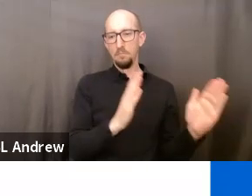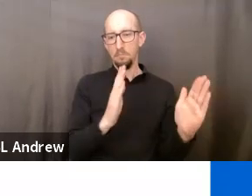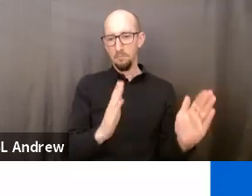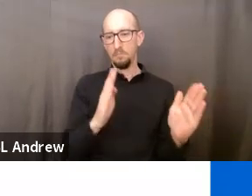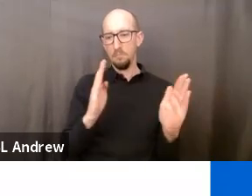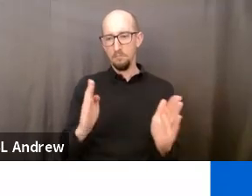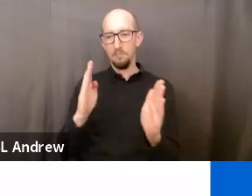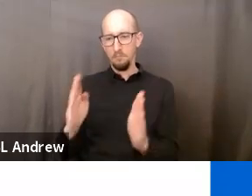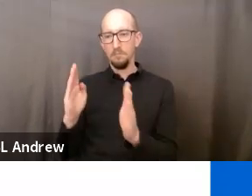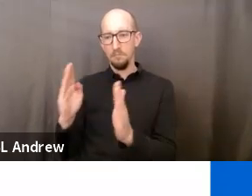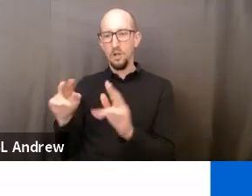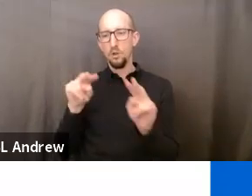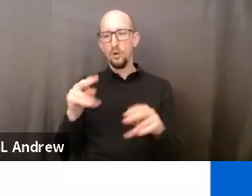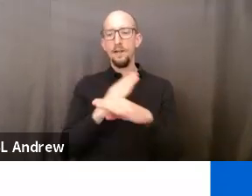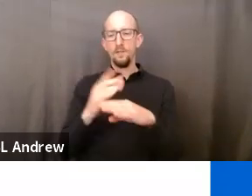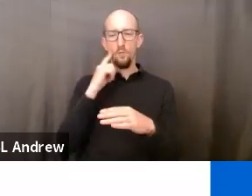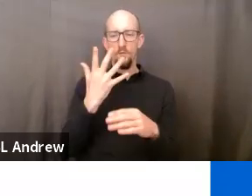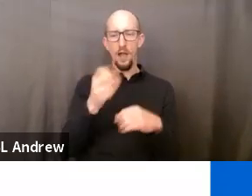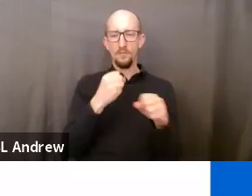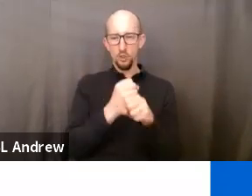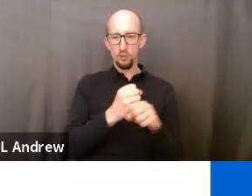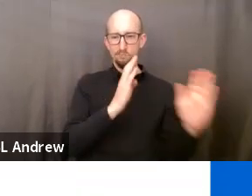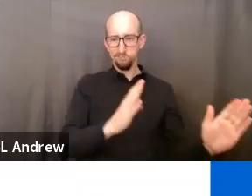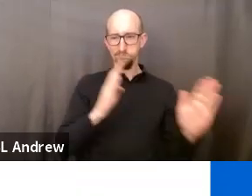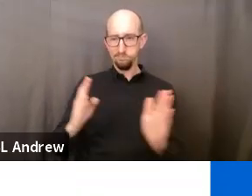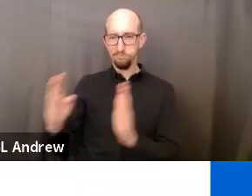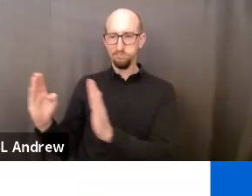8 and back to tier 1.